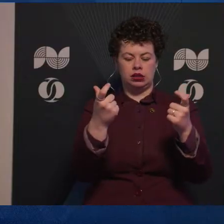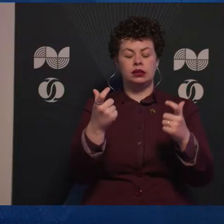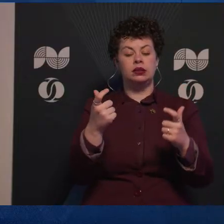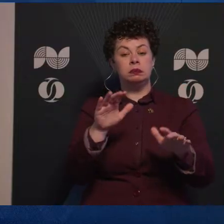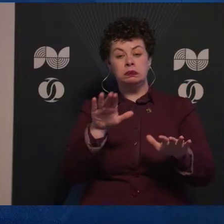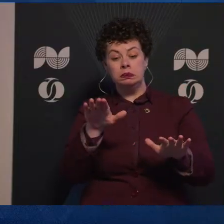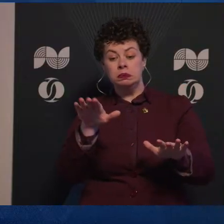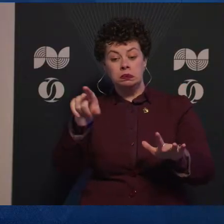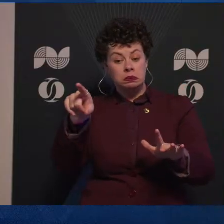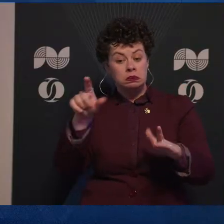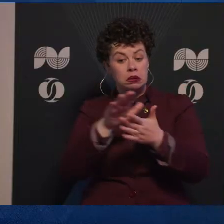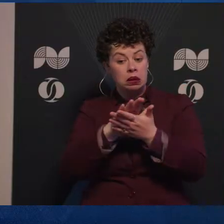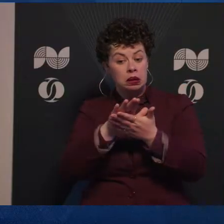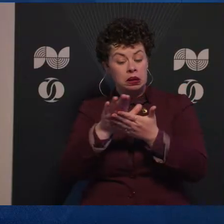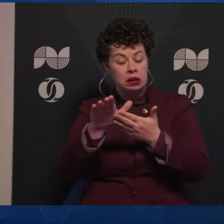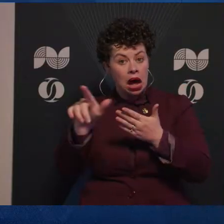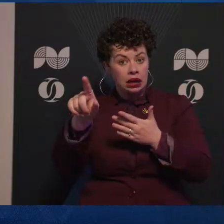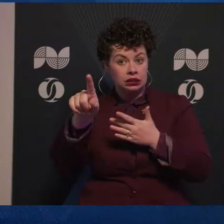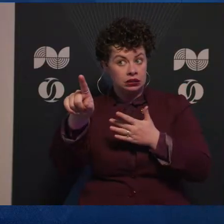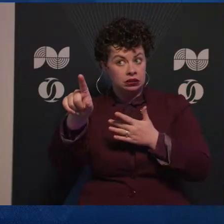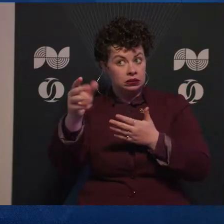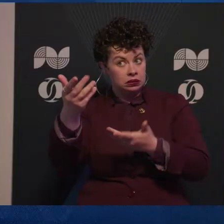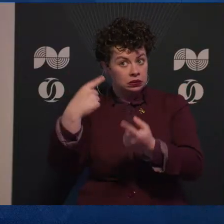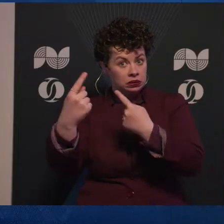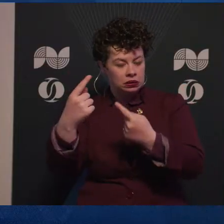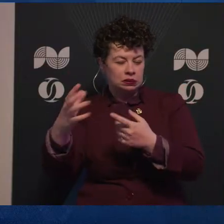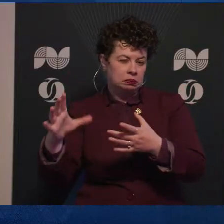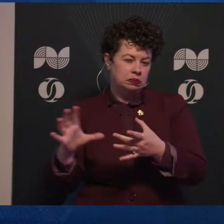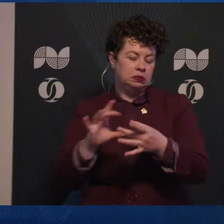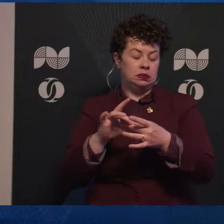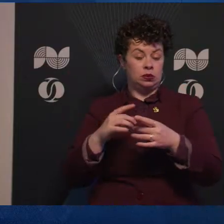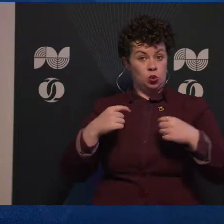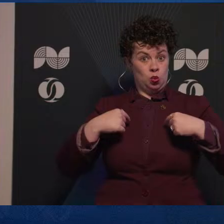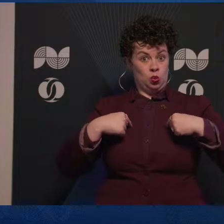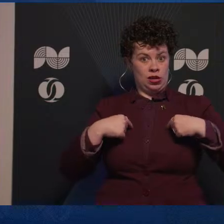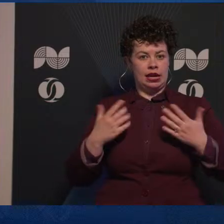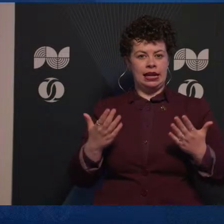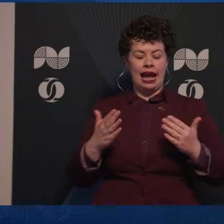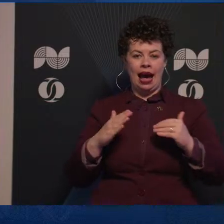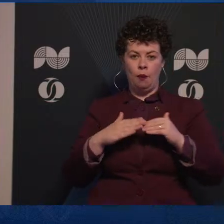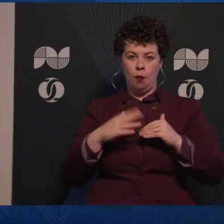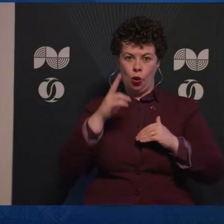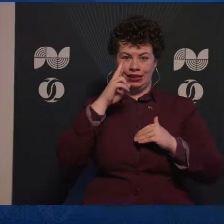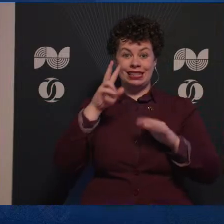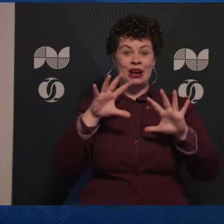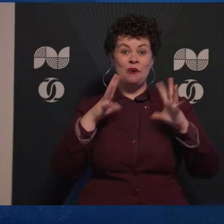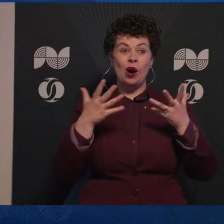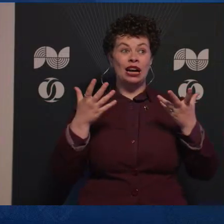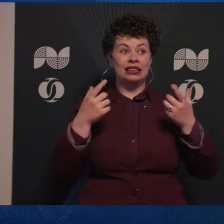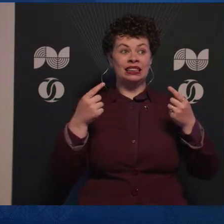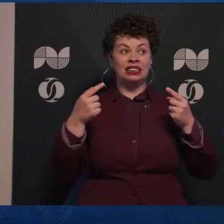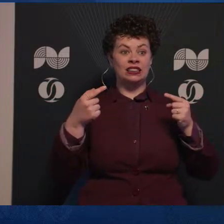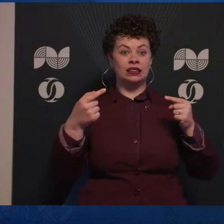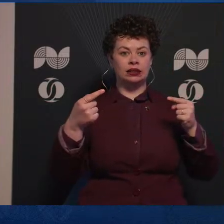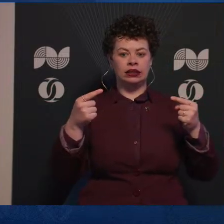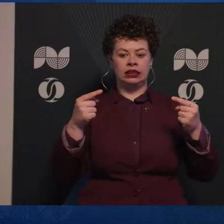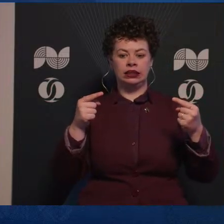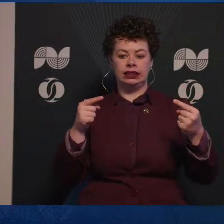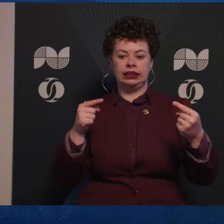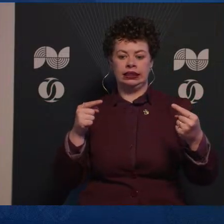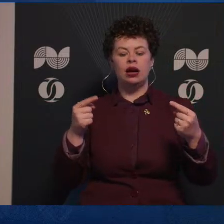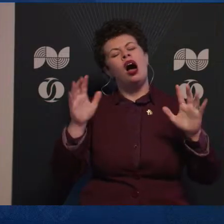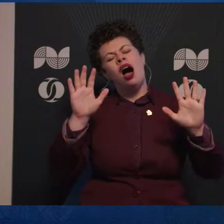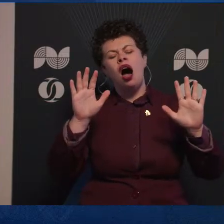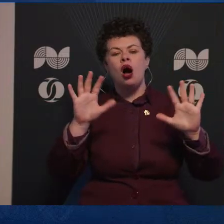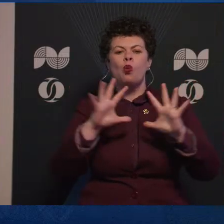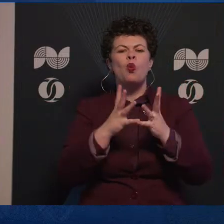very nice segue, thank you for that, is that we're actually operating in an increasingly fragmented world, or global economy, I would say.